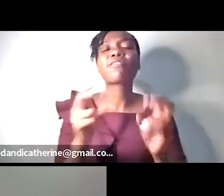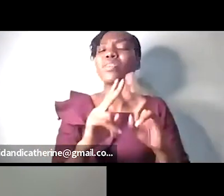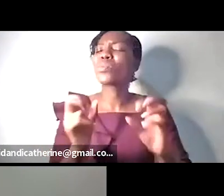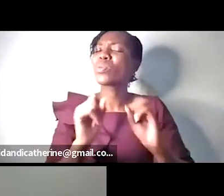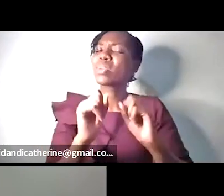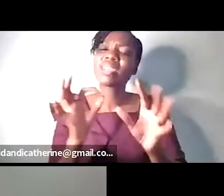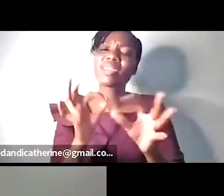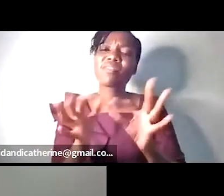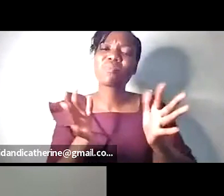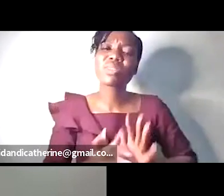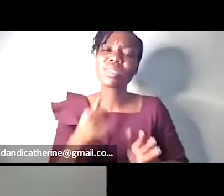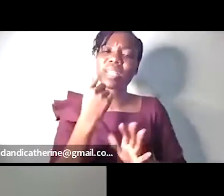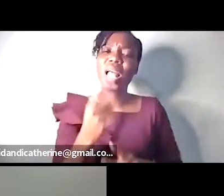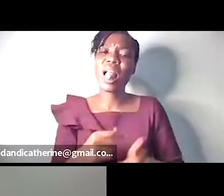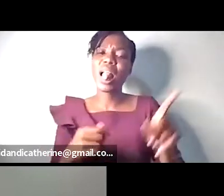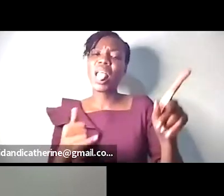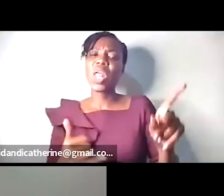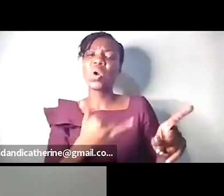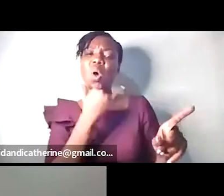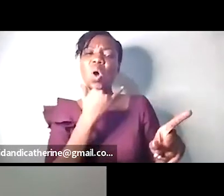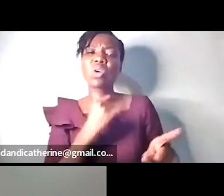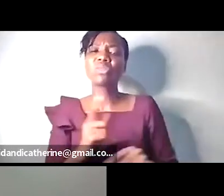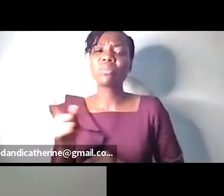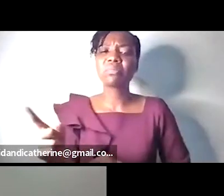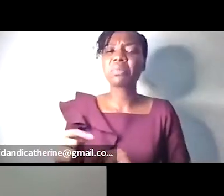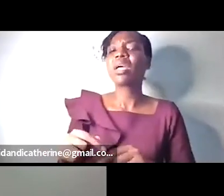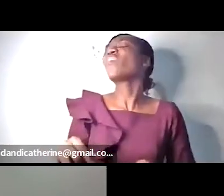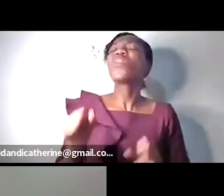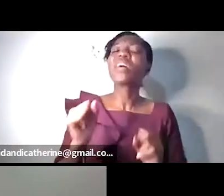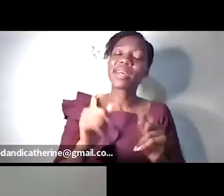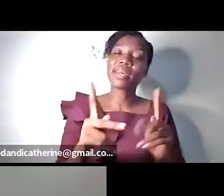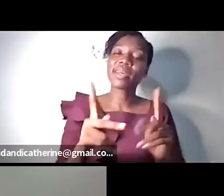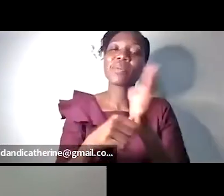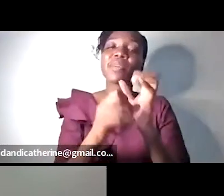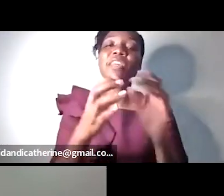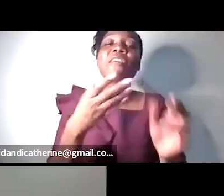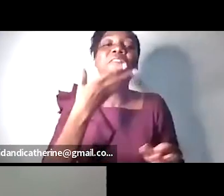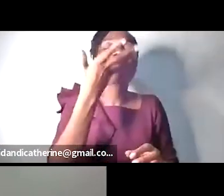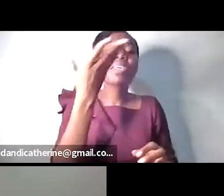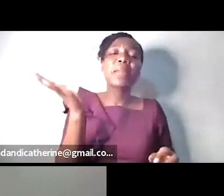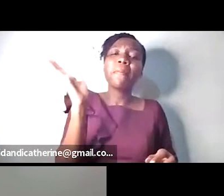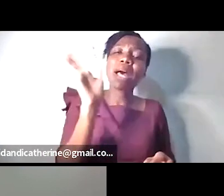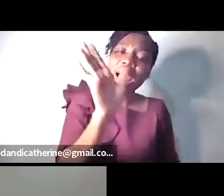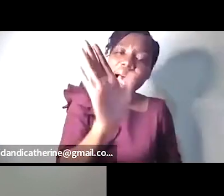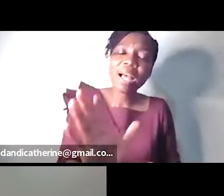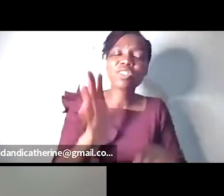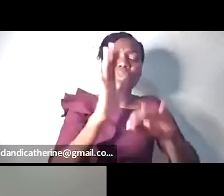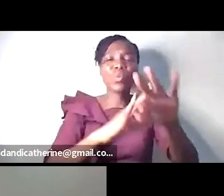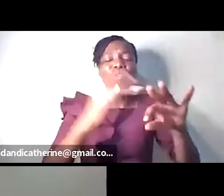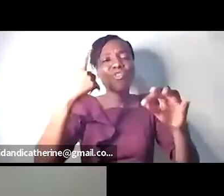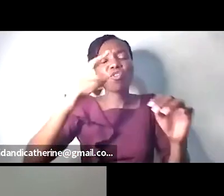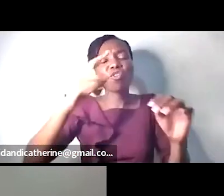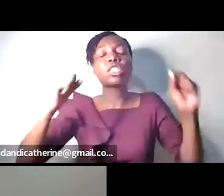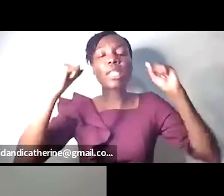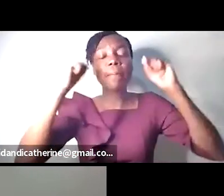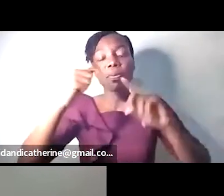fine, all right? I usually say that feedback is the breakfast for champions because without feedback,